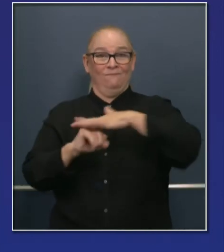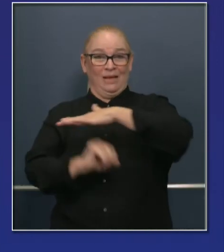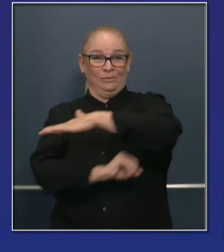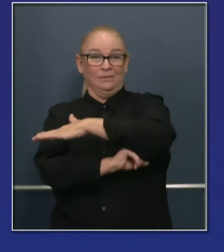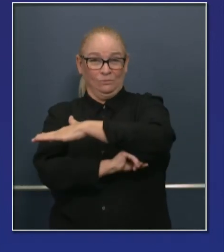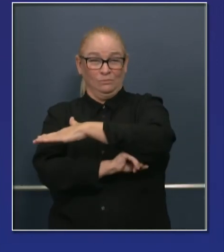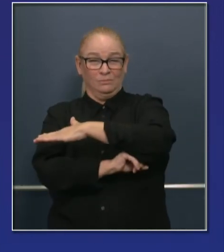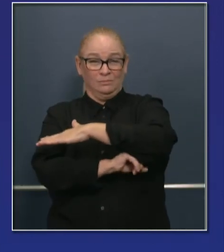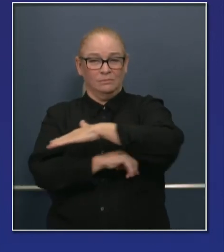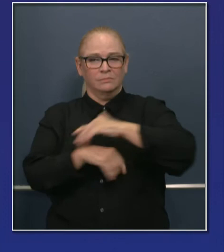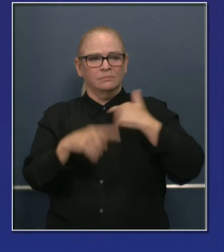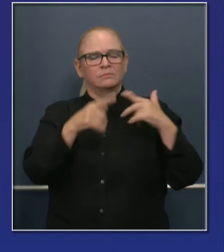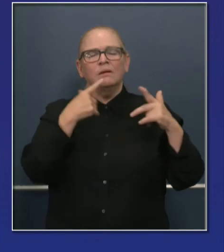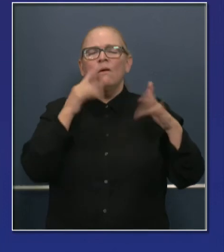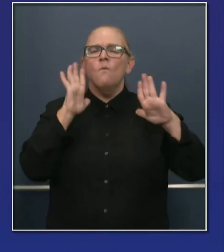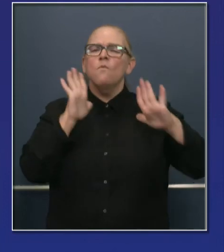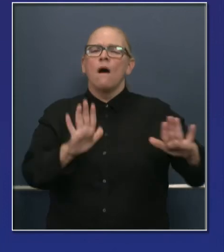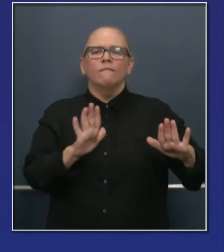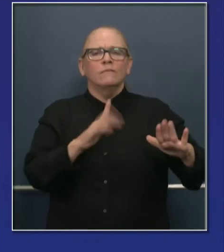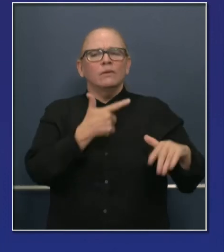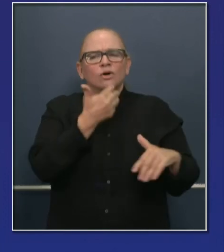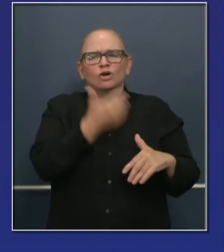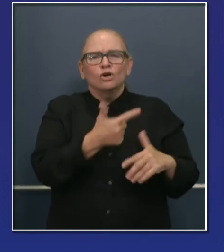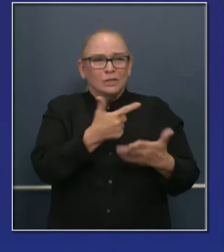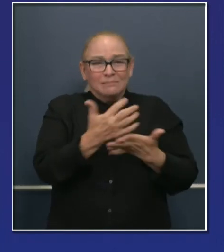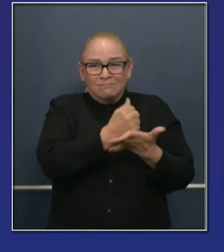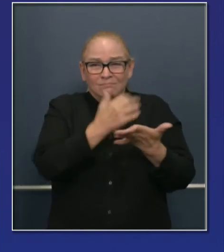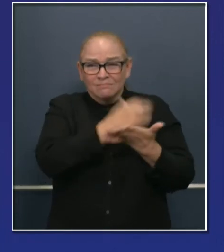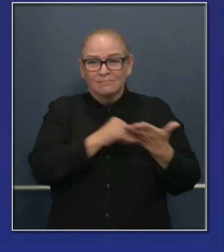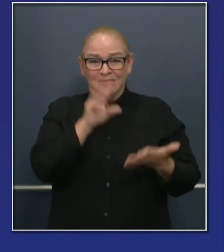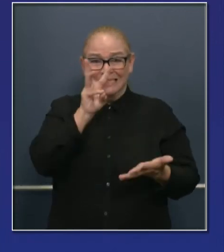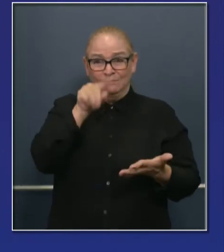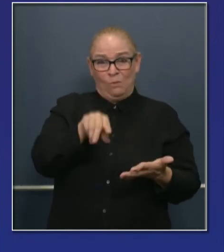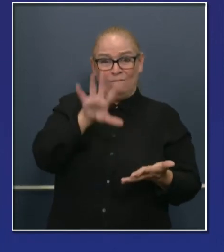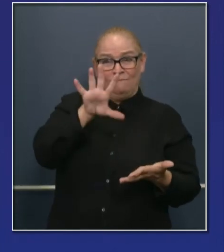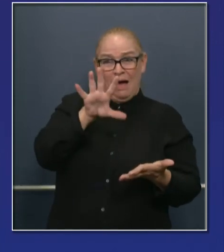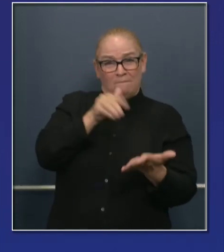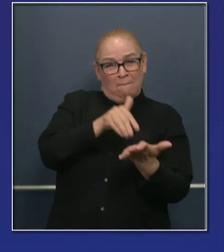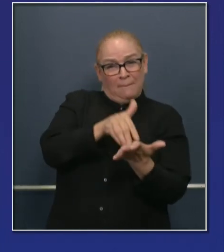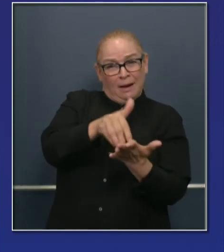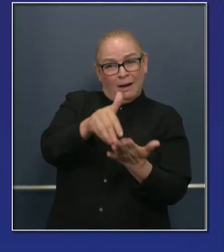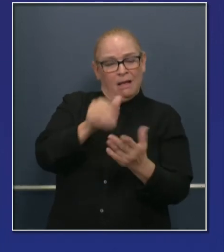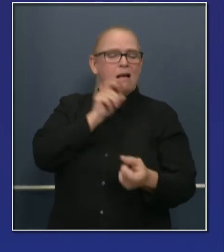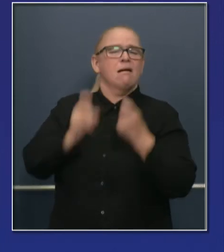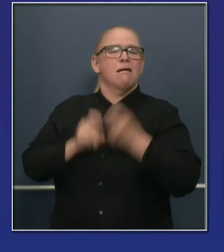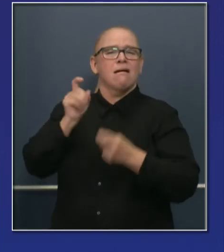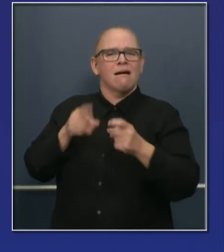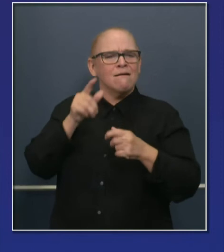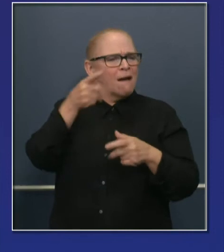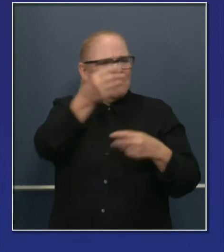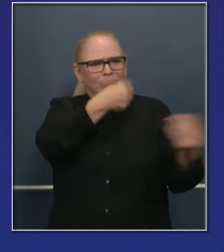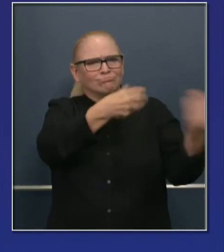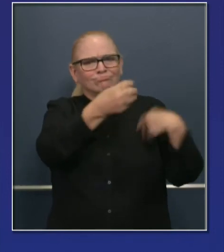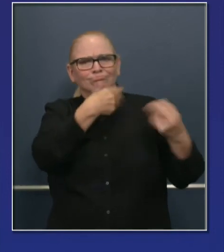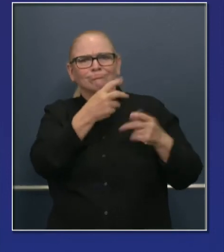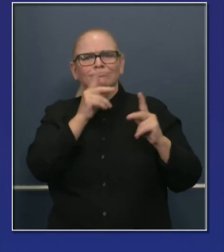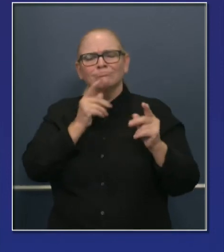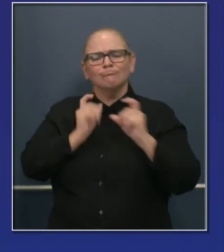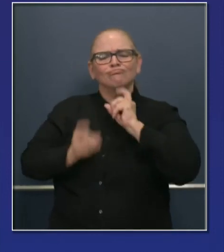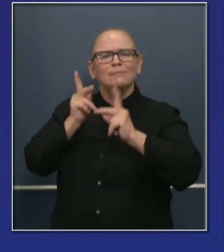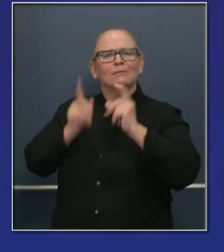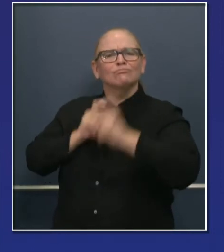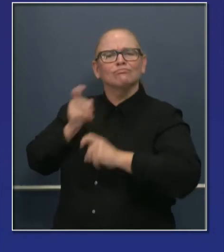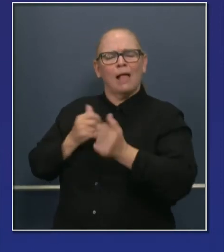a collective effort, $6.5 million of additional resources that philanthropy has brought to the table to supplement